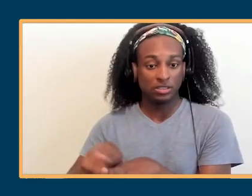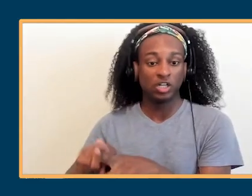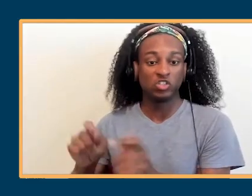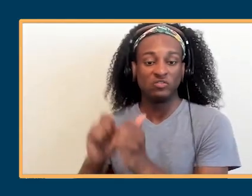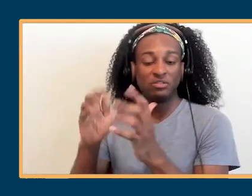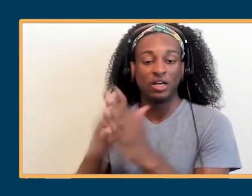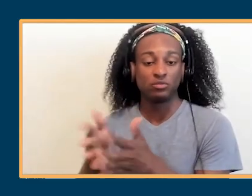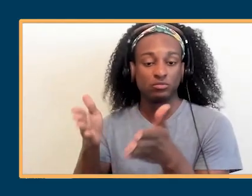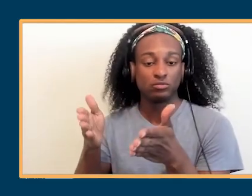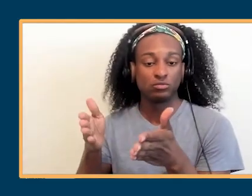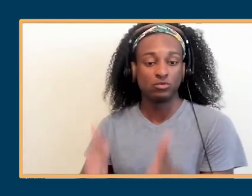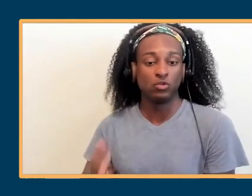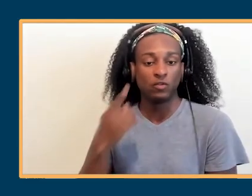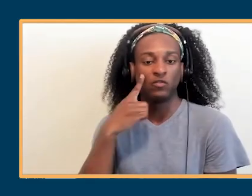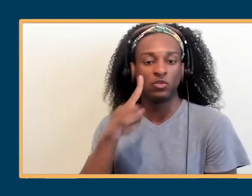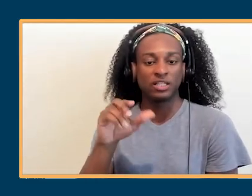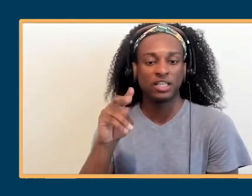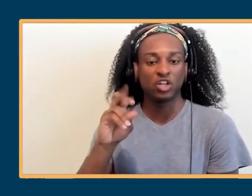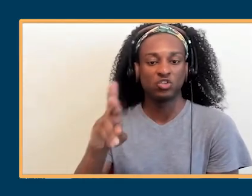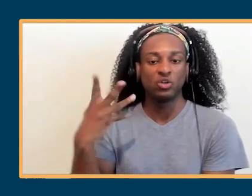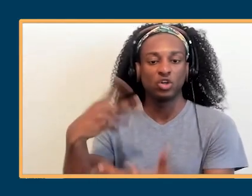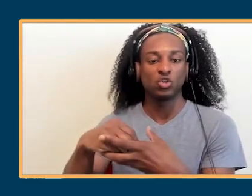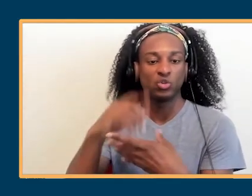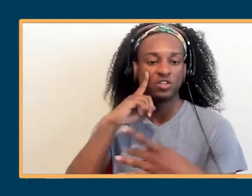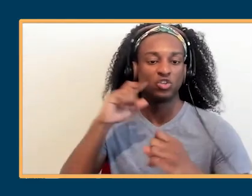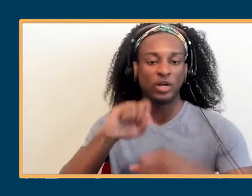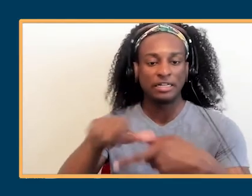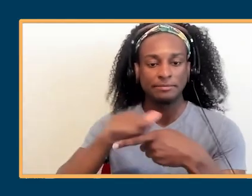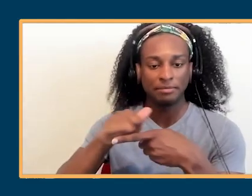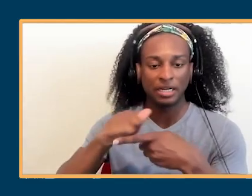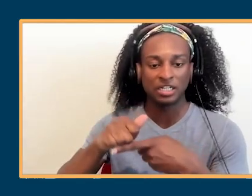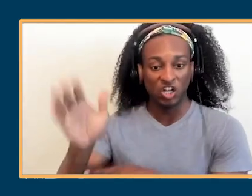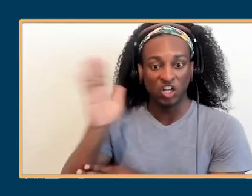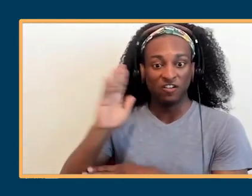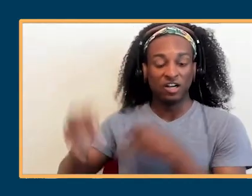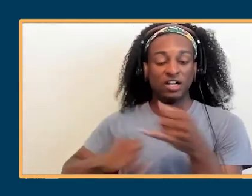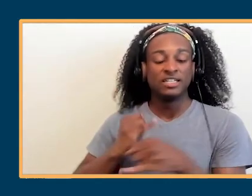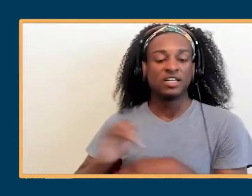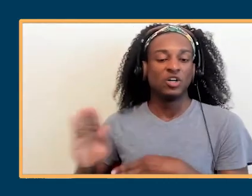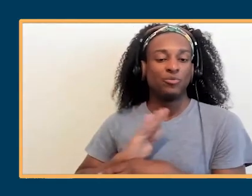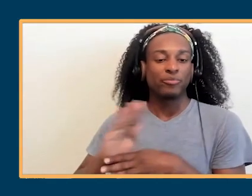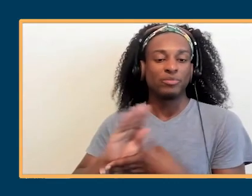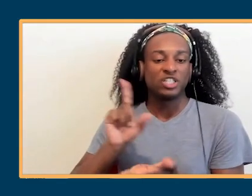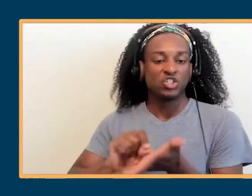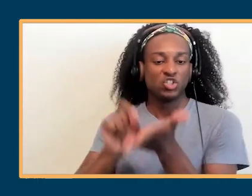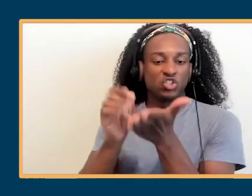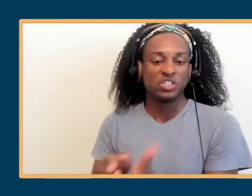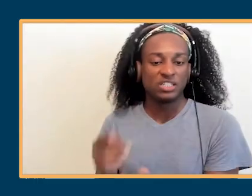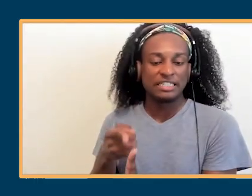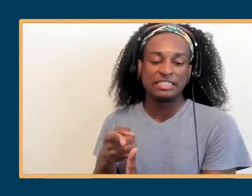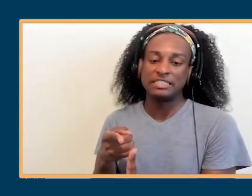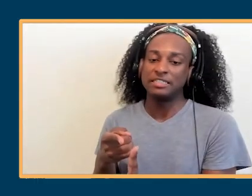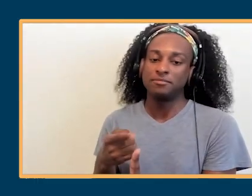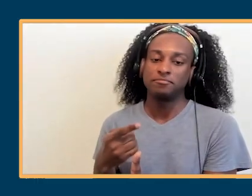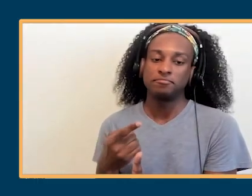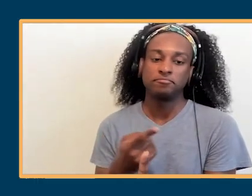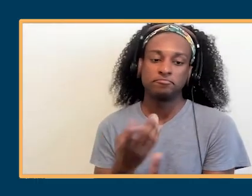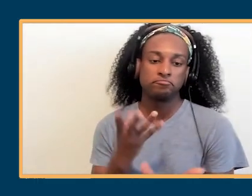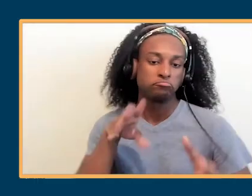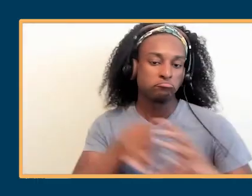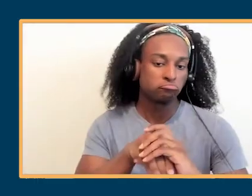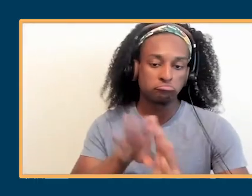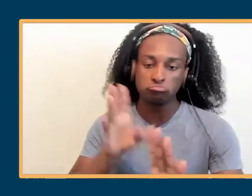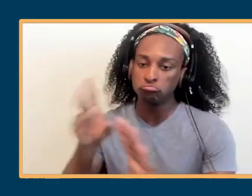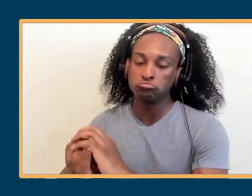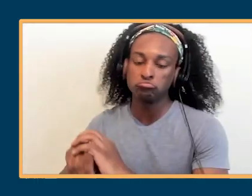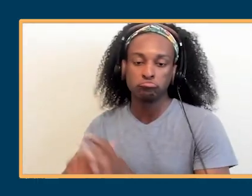a former international business journalist. Ruchika is a regular contributor to the New York Times and Harvard